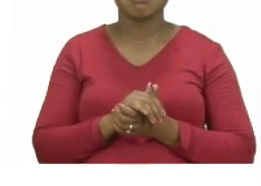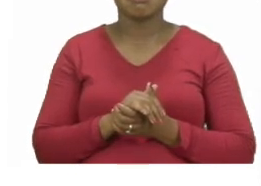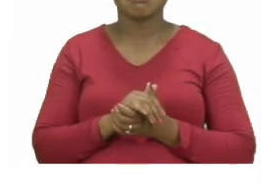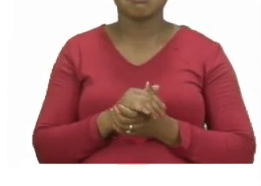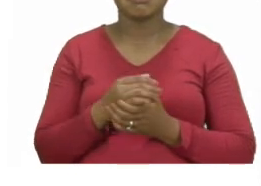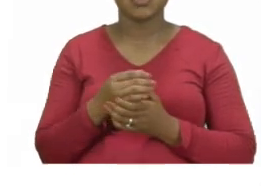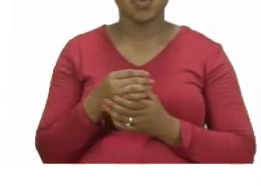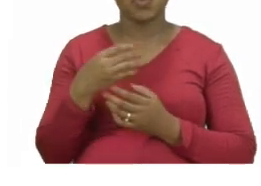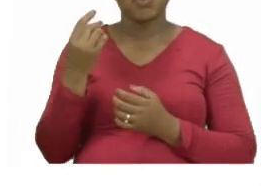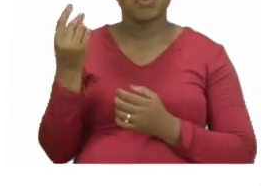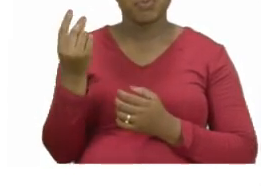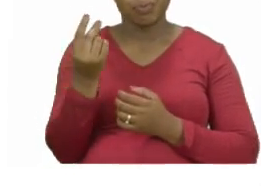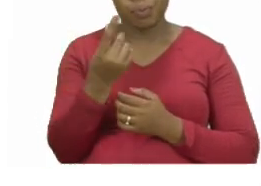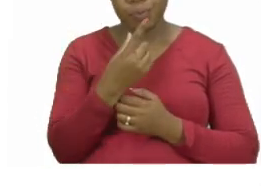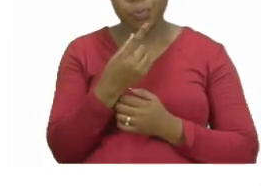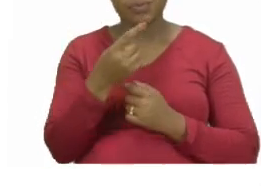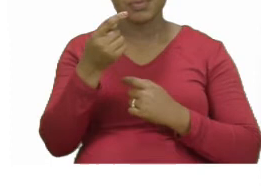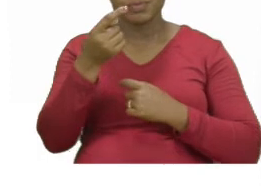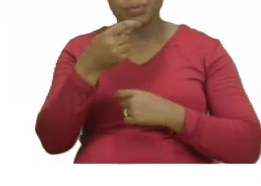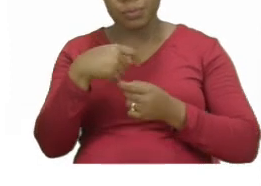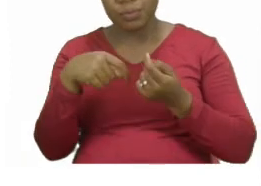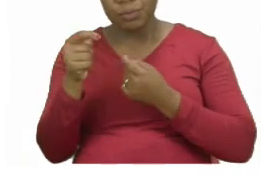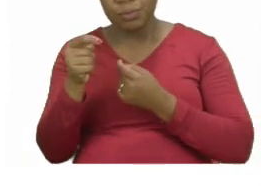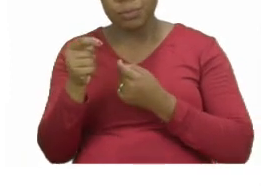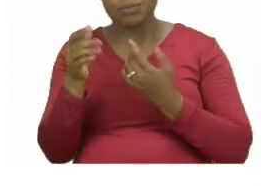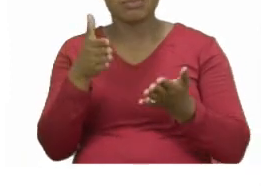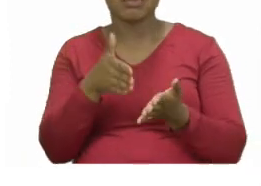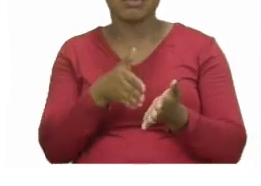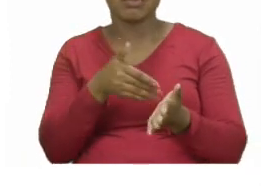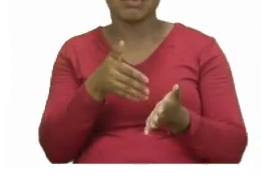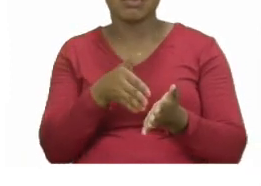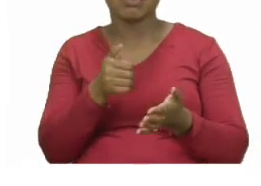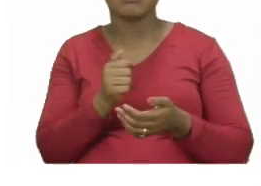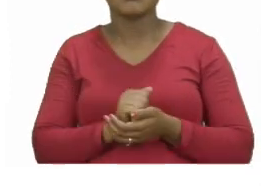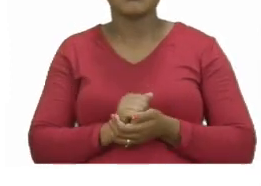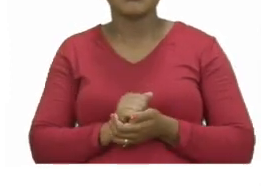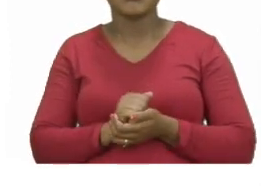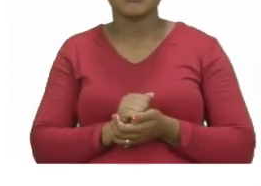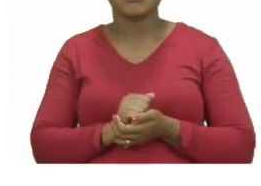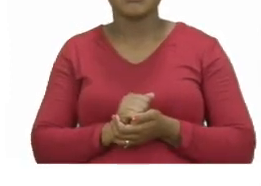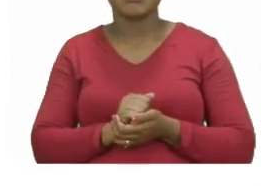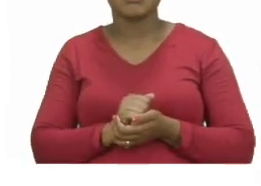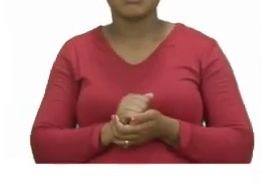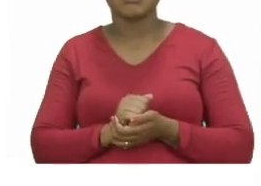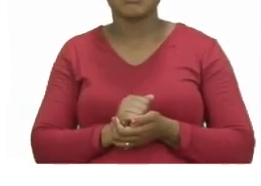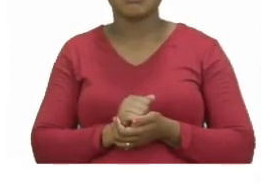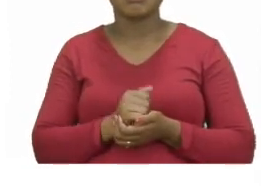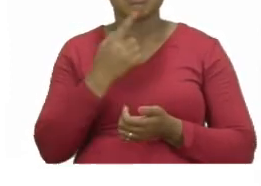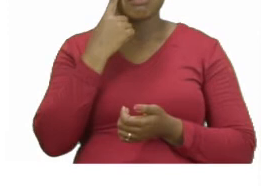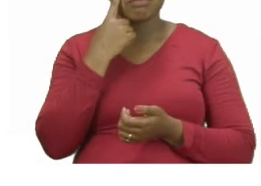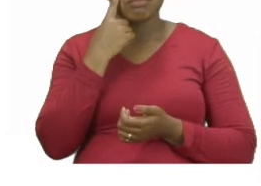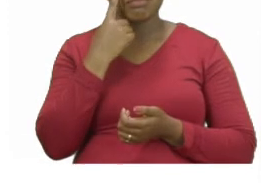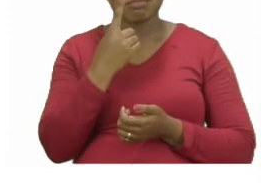buying, selling, and giving change. Now there you will see, you also have a few